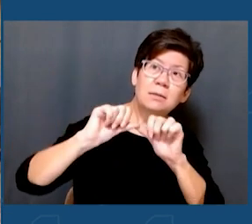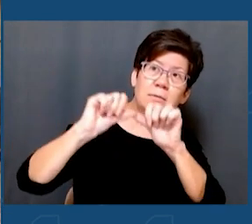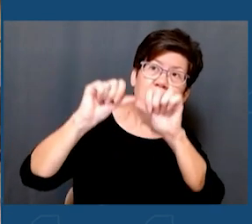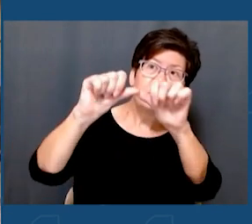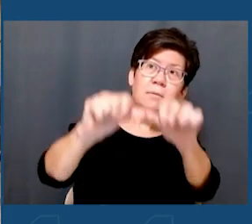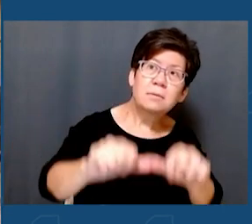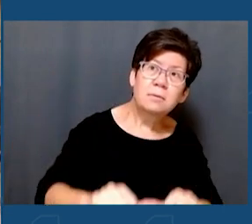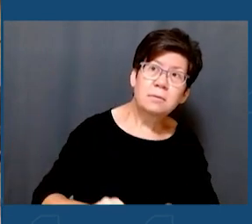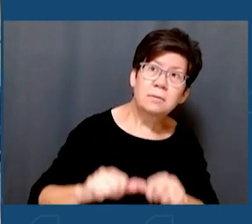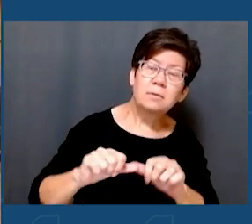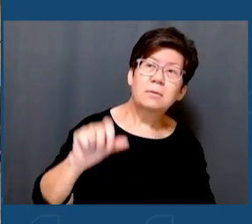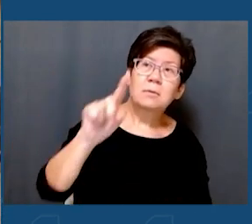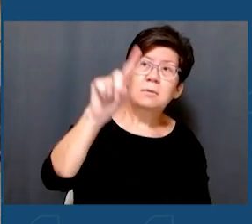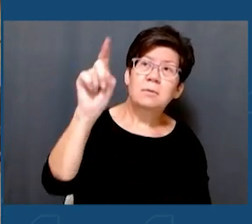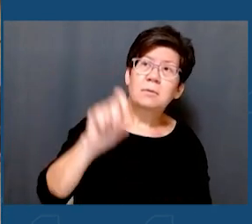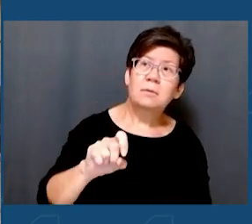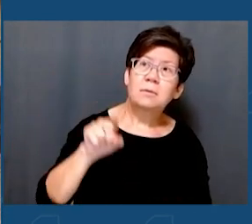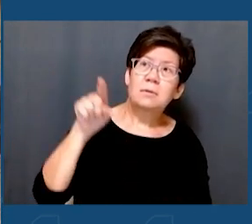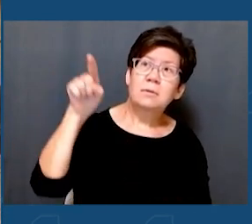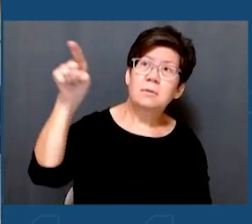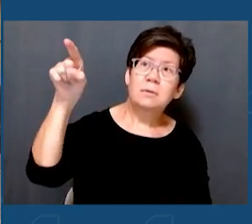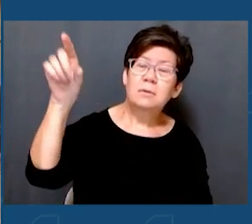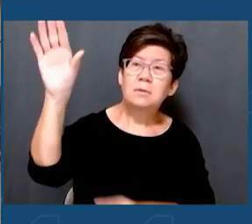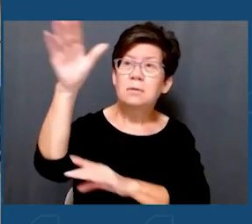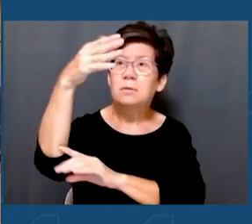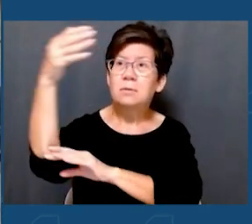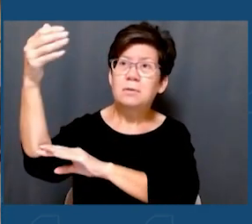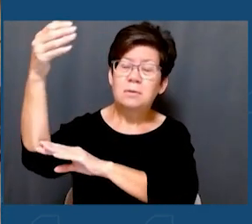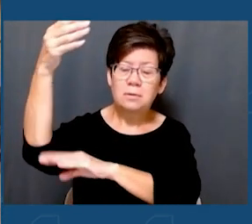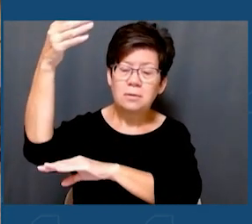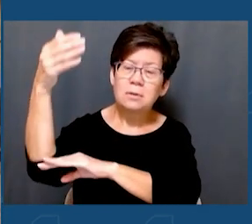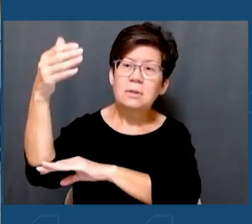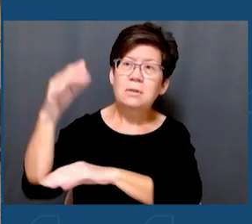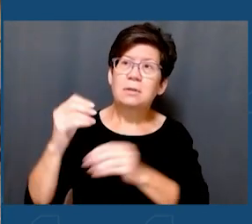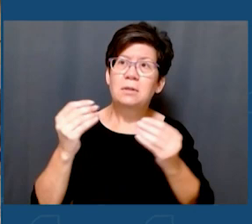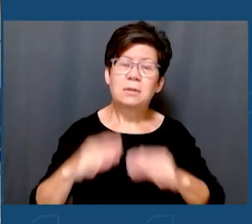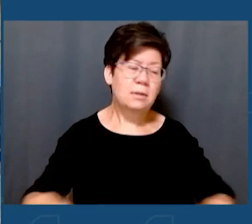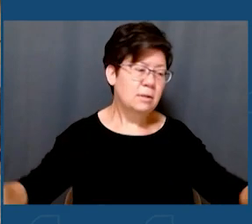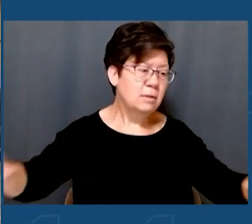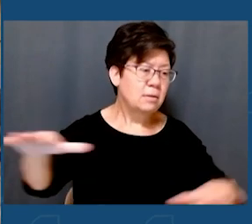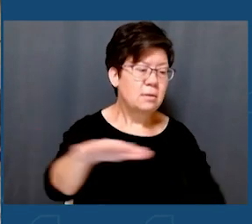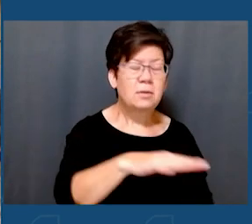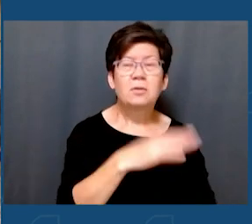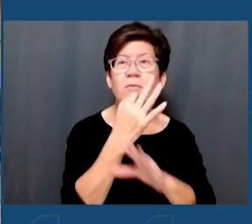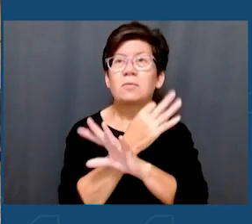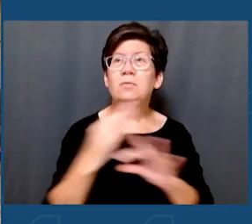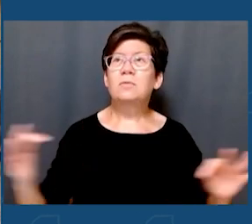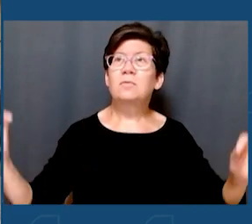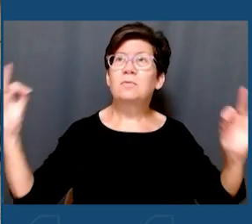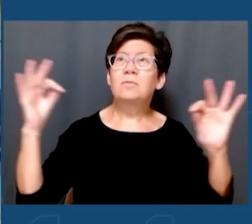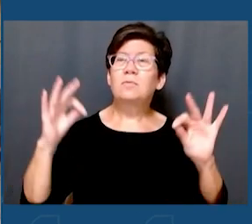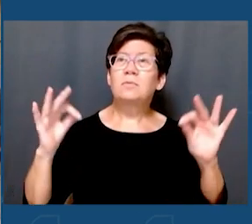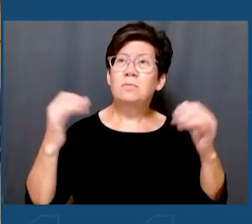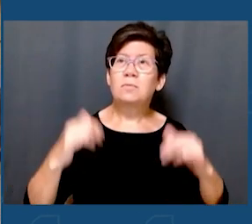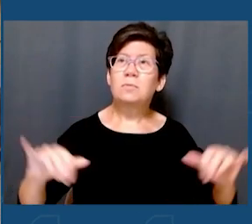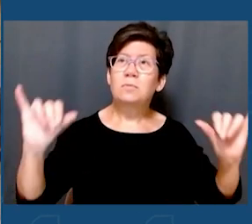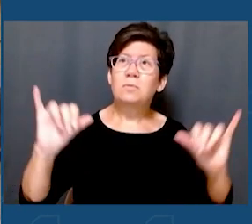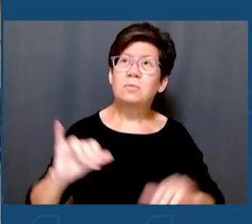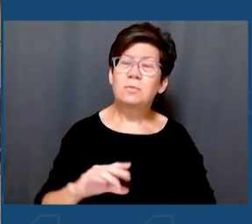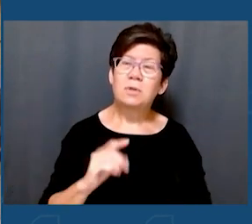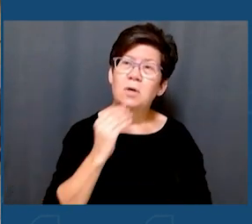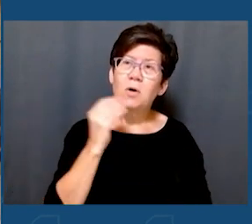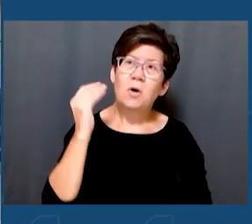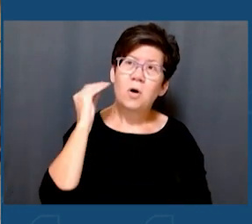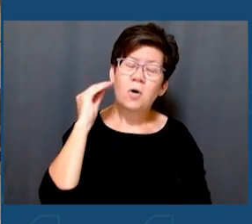wave o'er the land of the free and the home